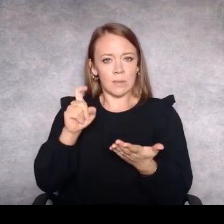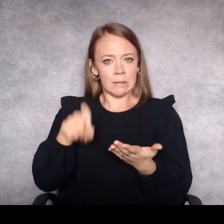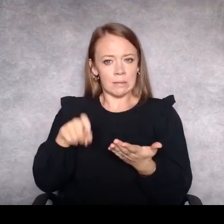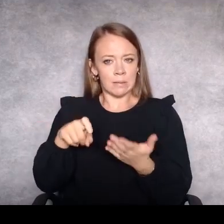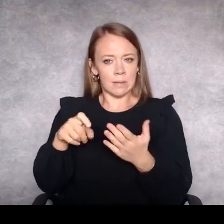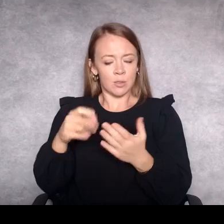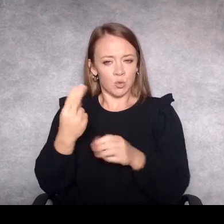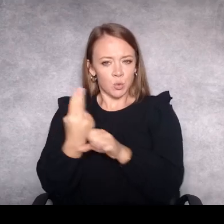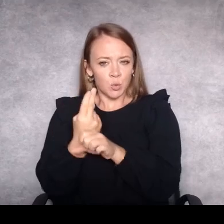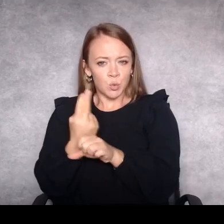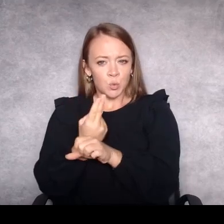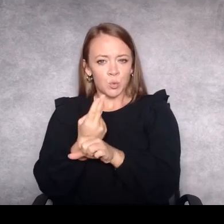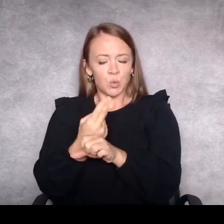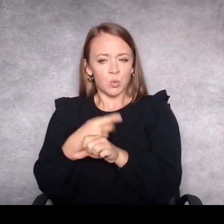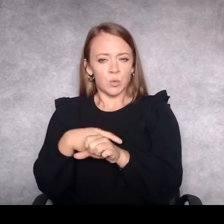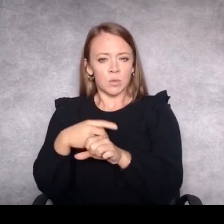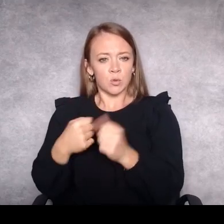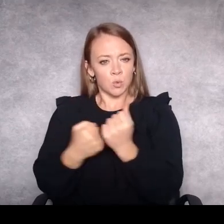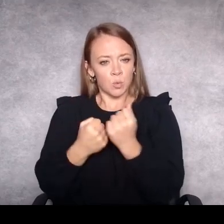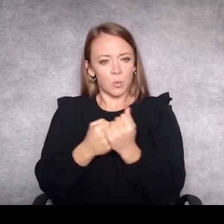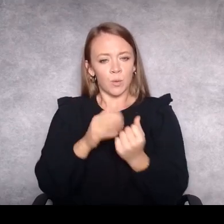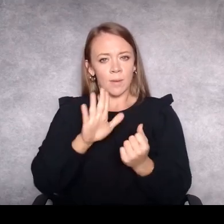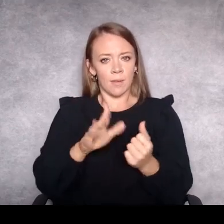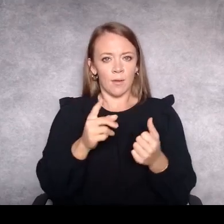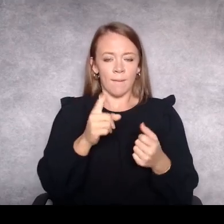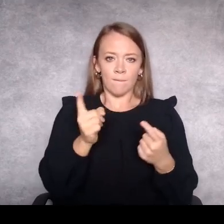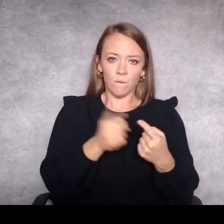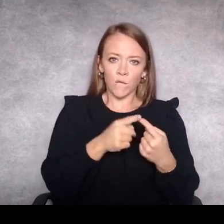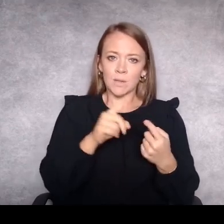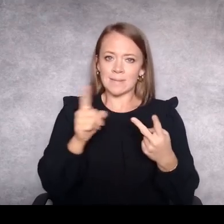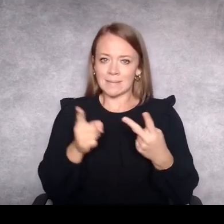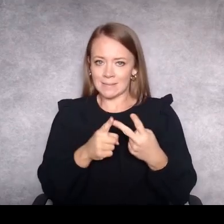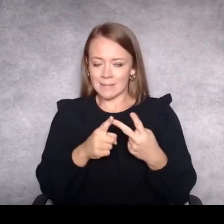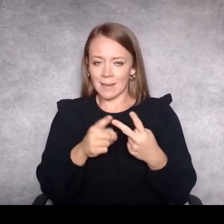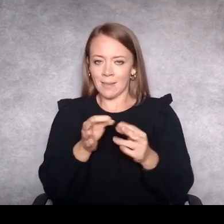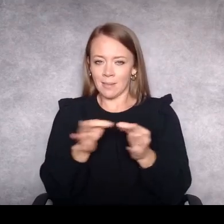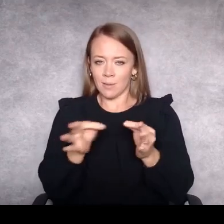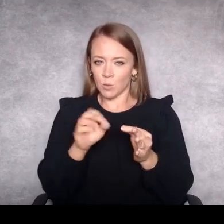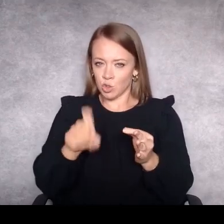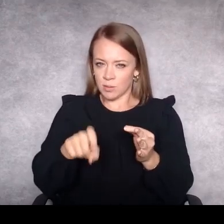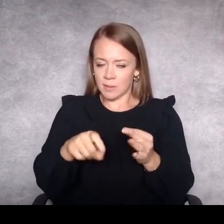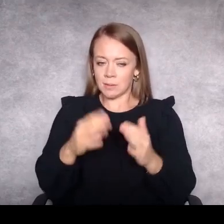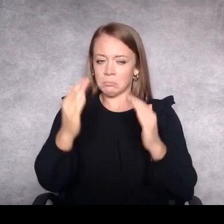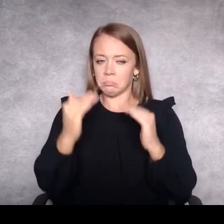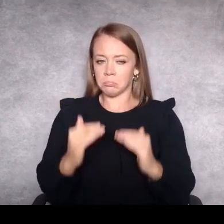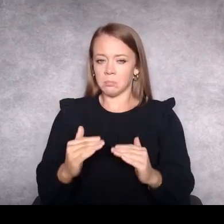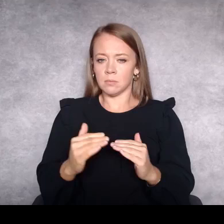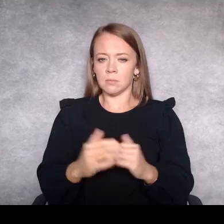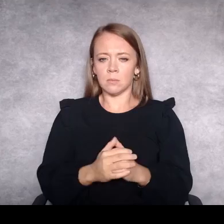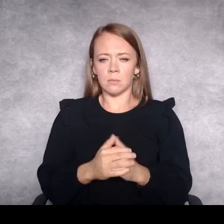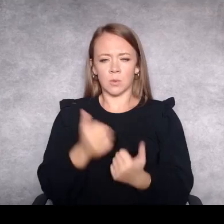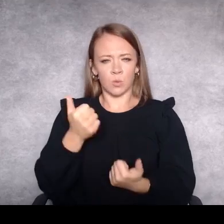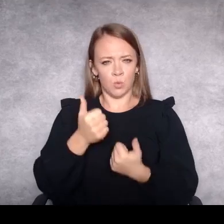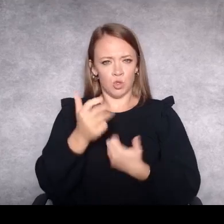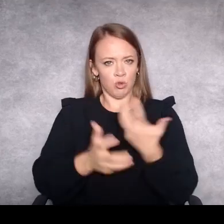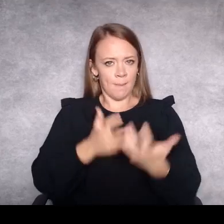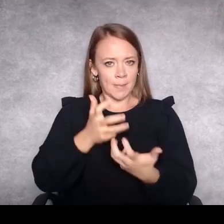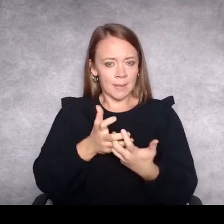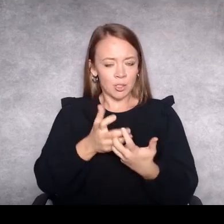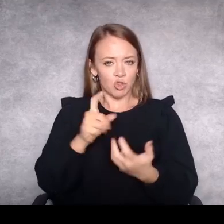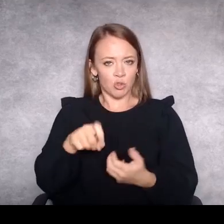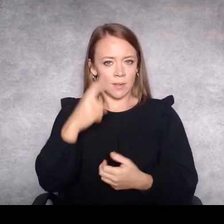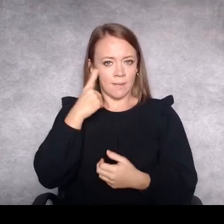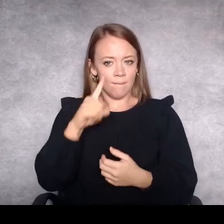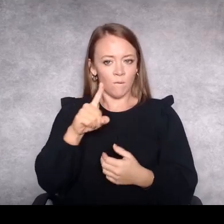to be configured to support the student's first and second language needs? What accommodations might be needed for